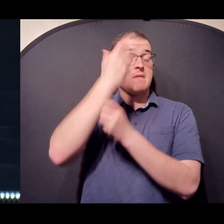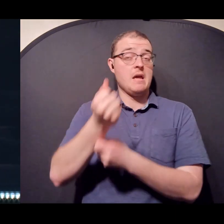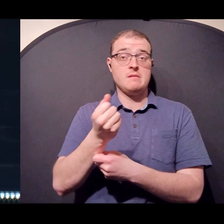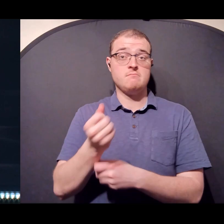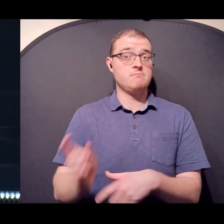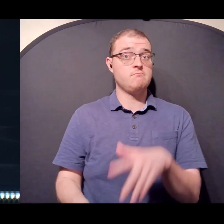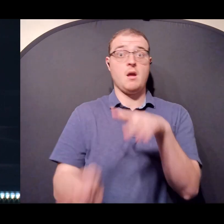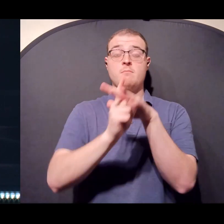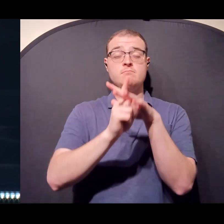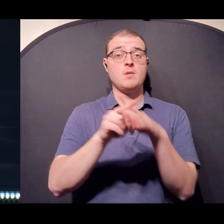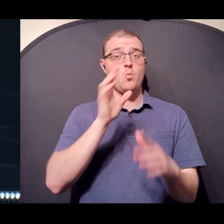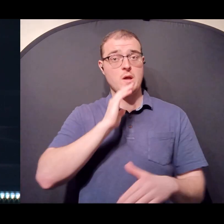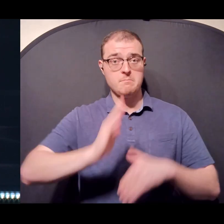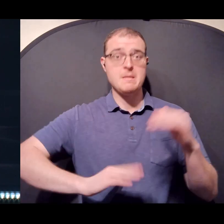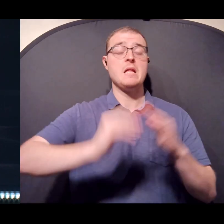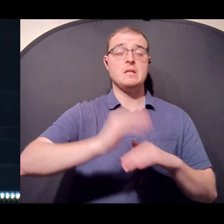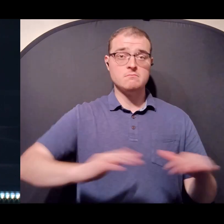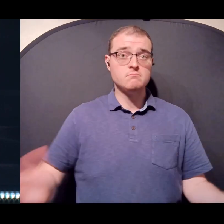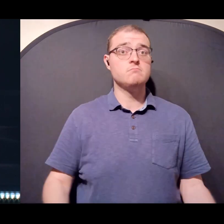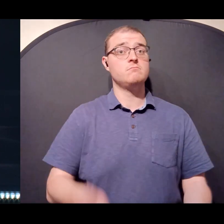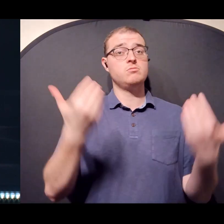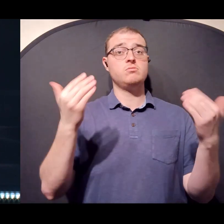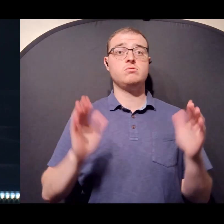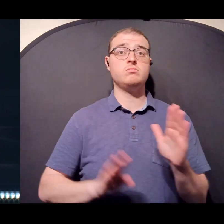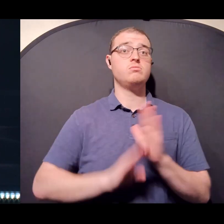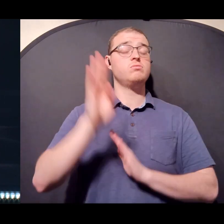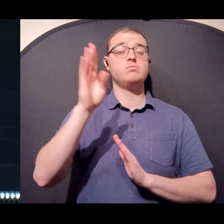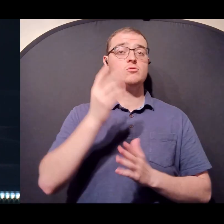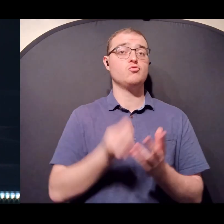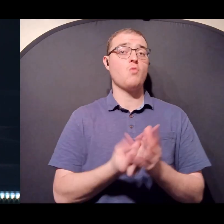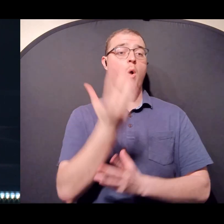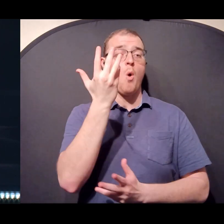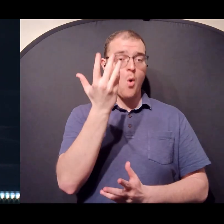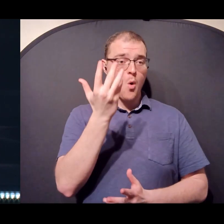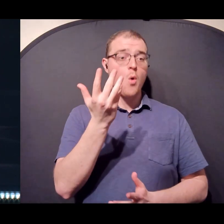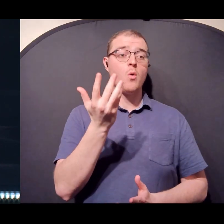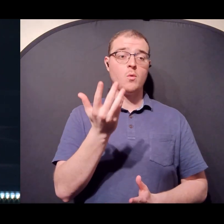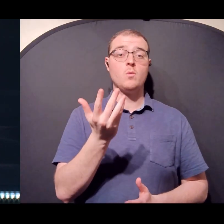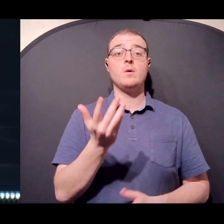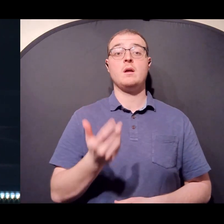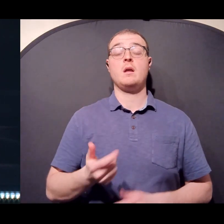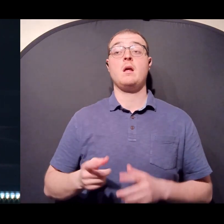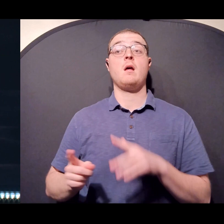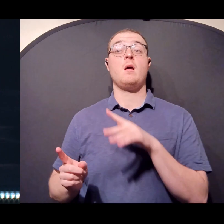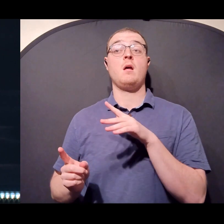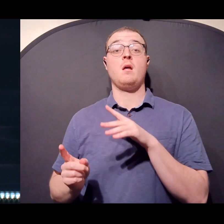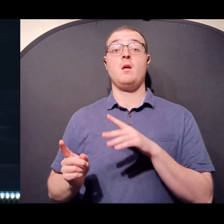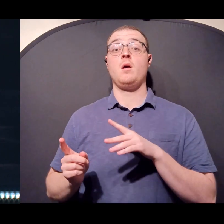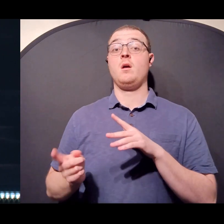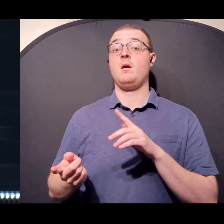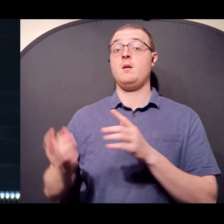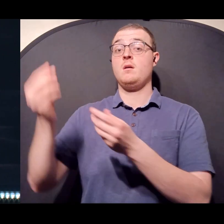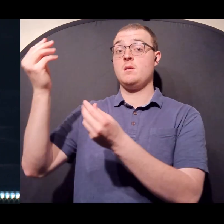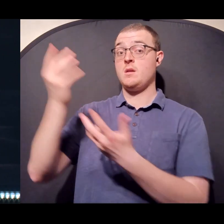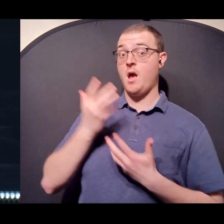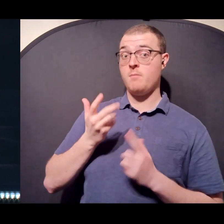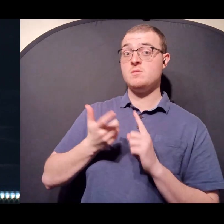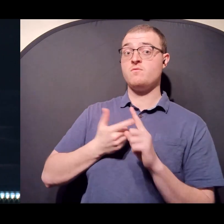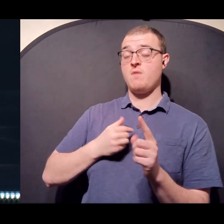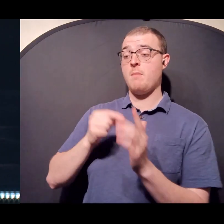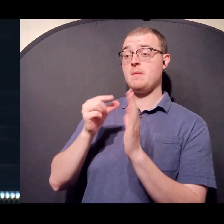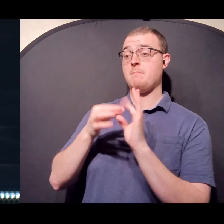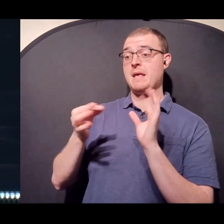consequently, faith comes, faith builds, faith grows. Faith comes from hearing